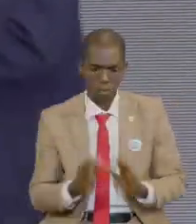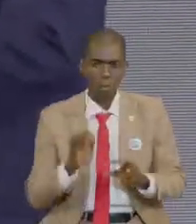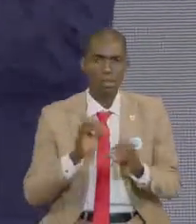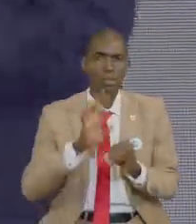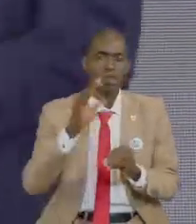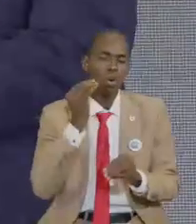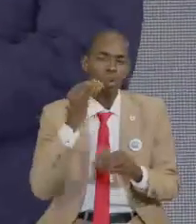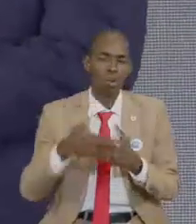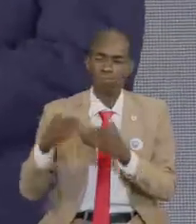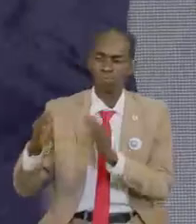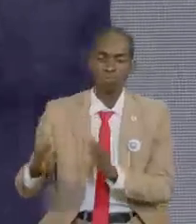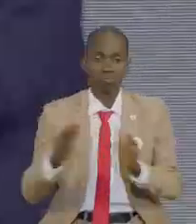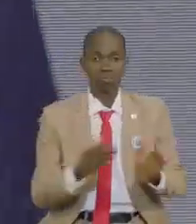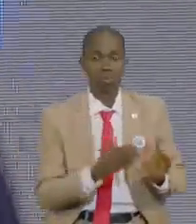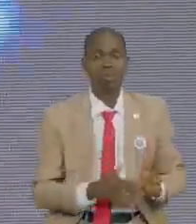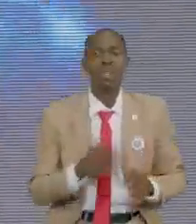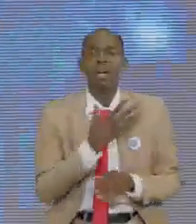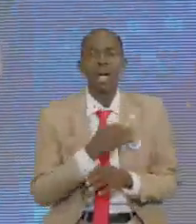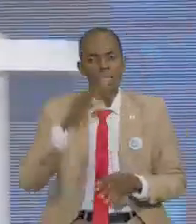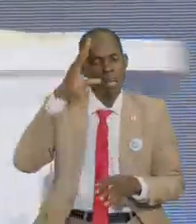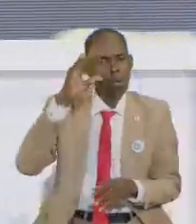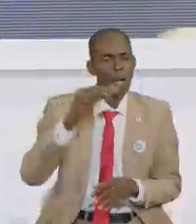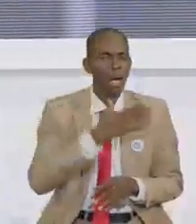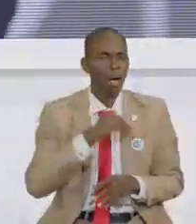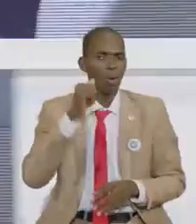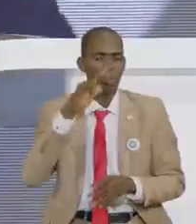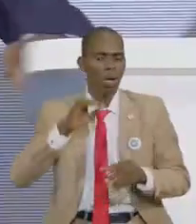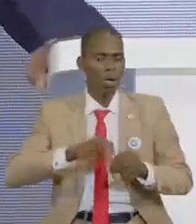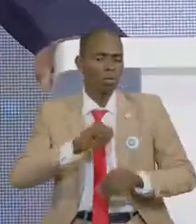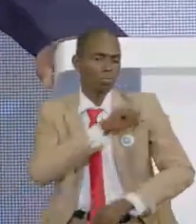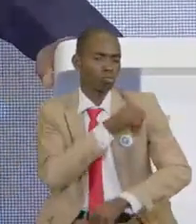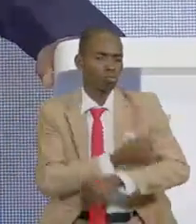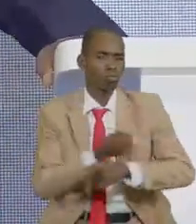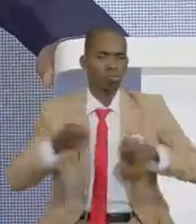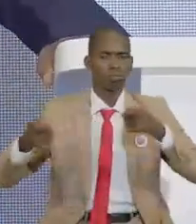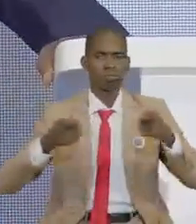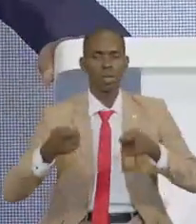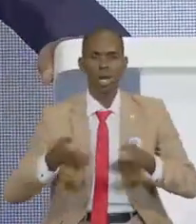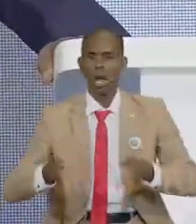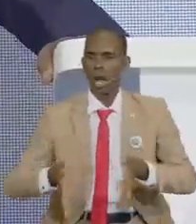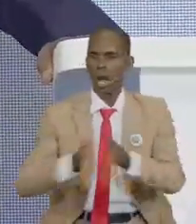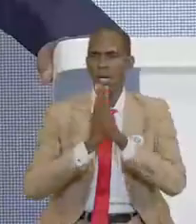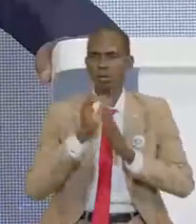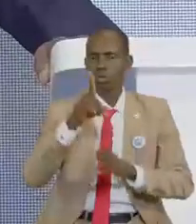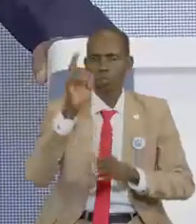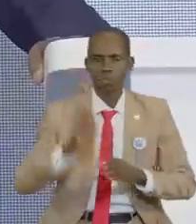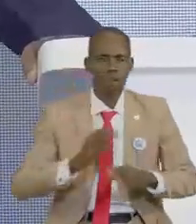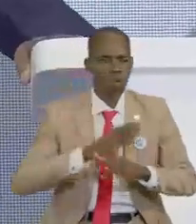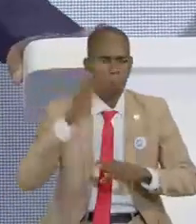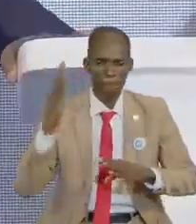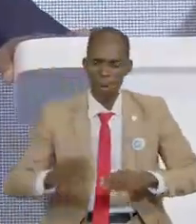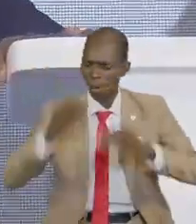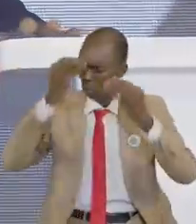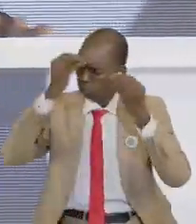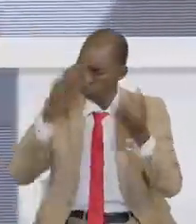as the men and women in authority, as they demand total allegiance and total